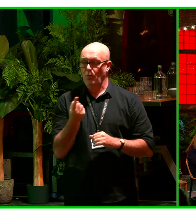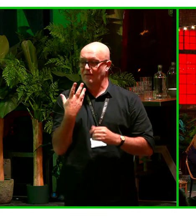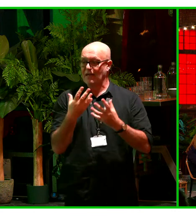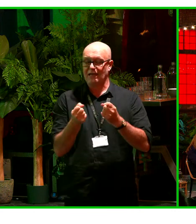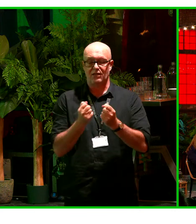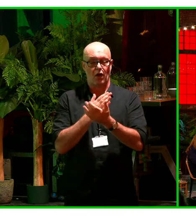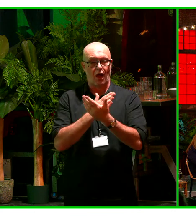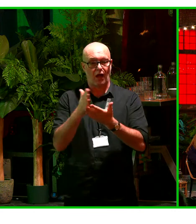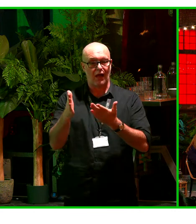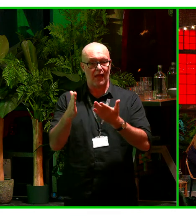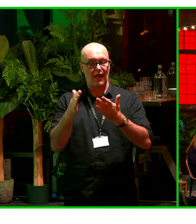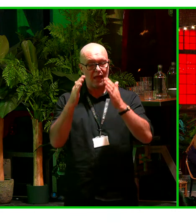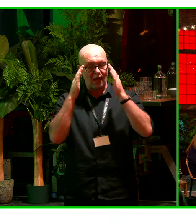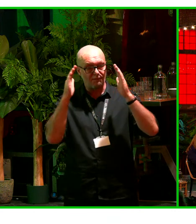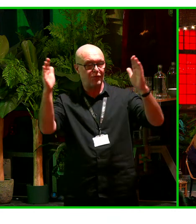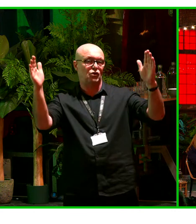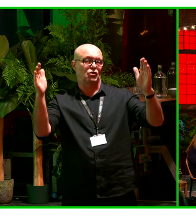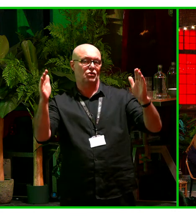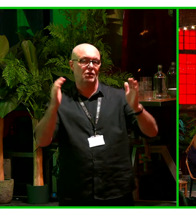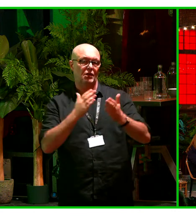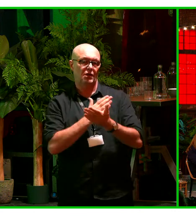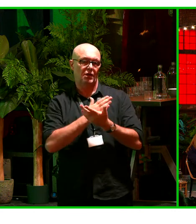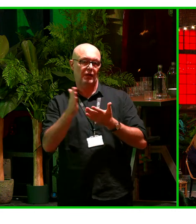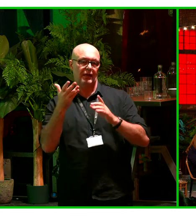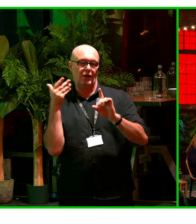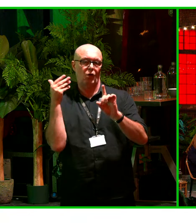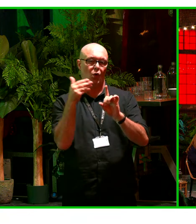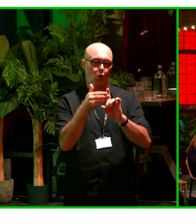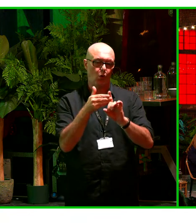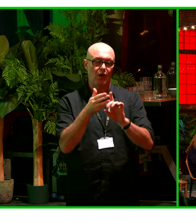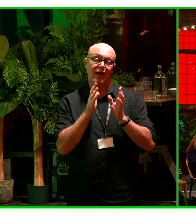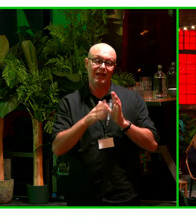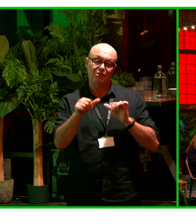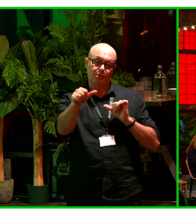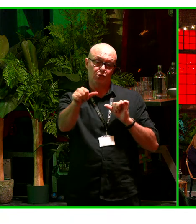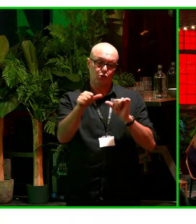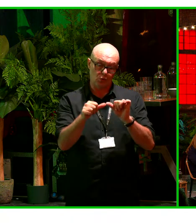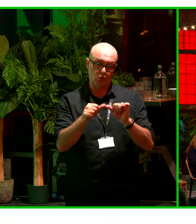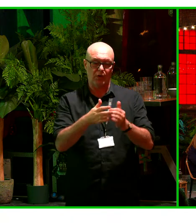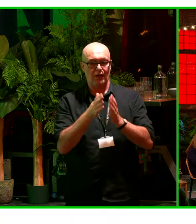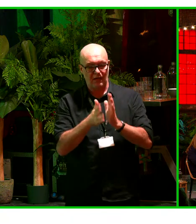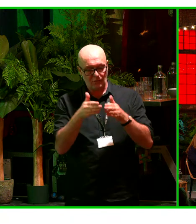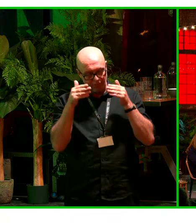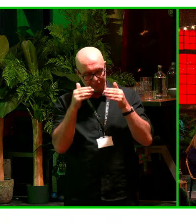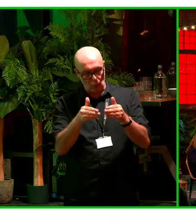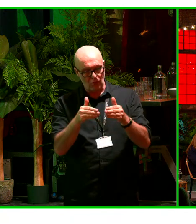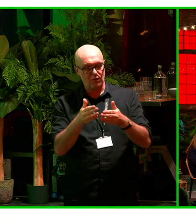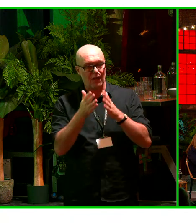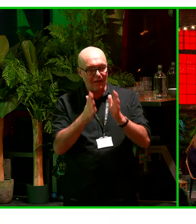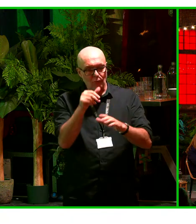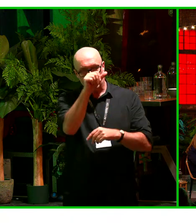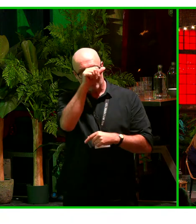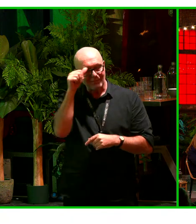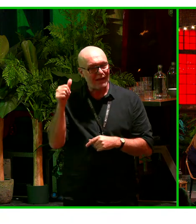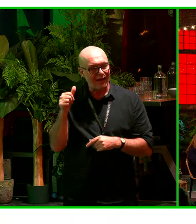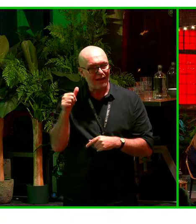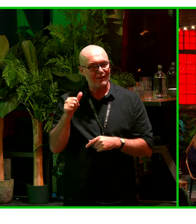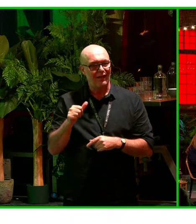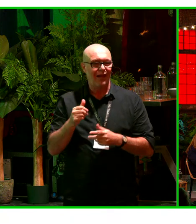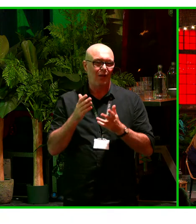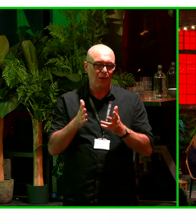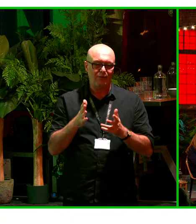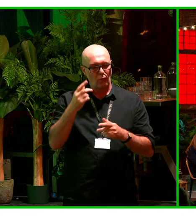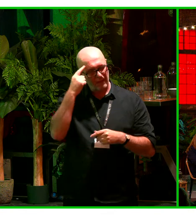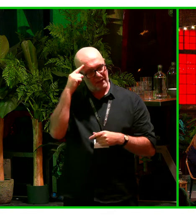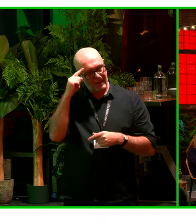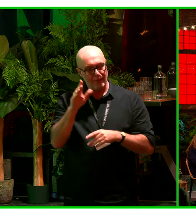of goal needs to be short term, it needs to be driven, it needs to be focused, and we need to look at the sort of no regrets activity that are going to